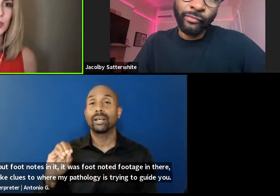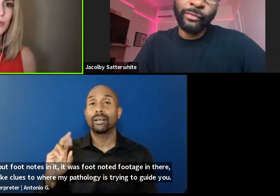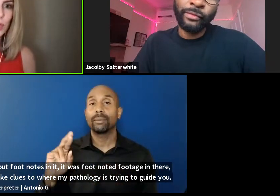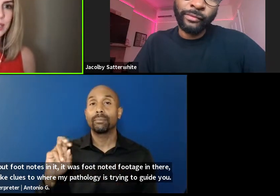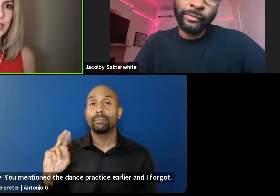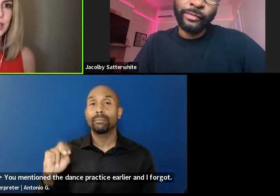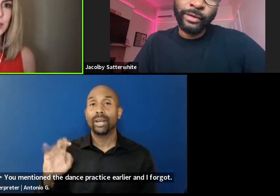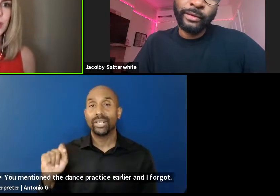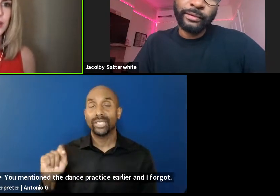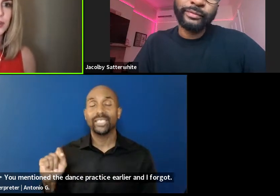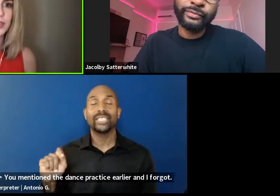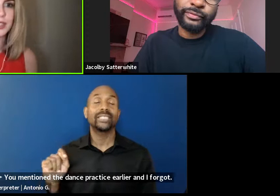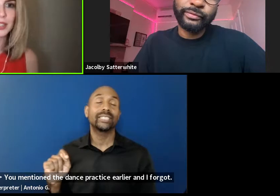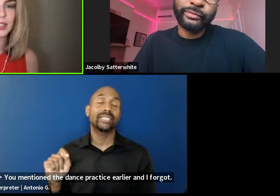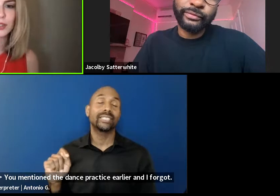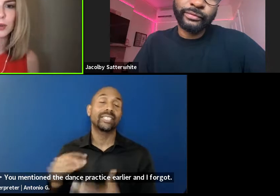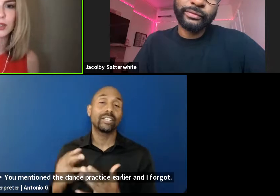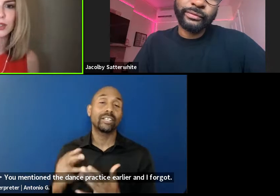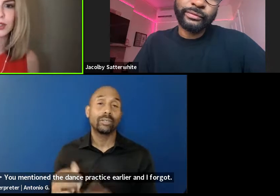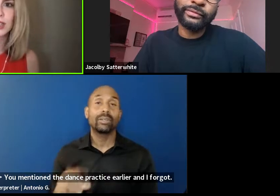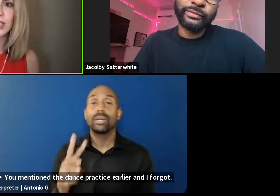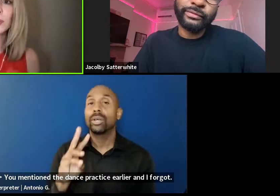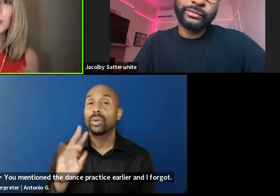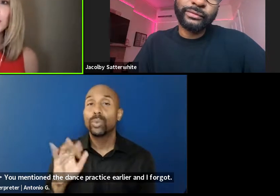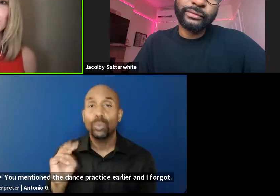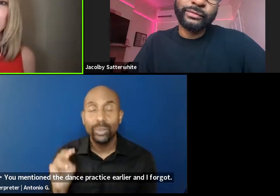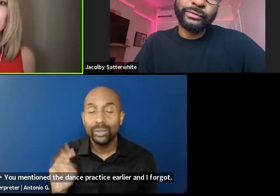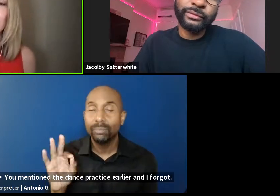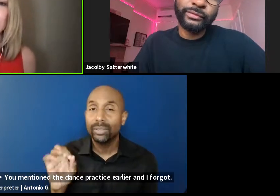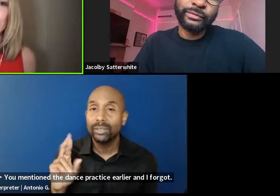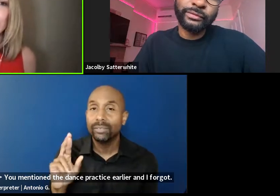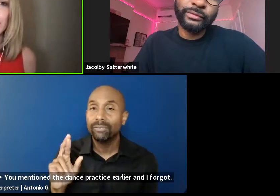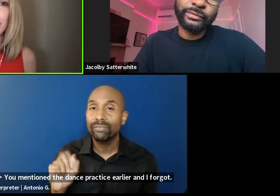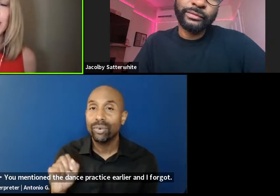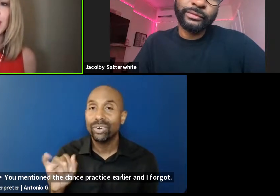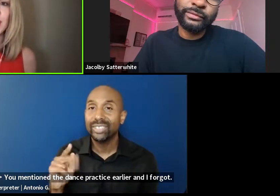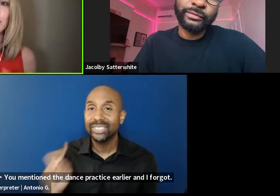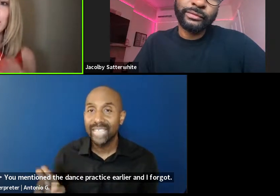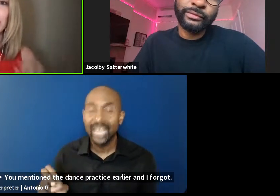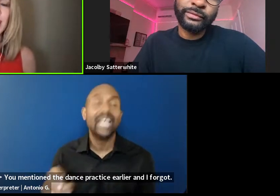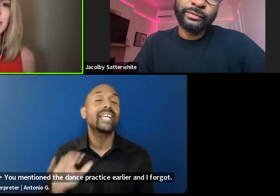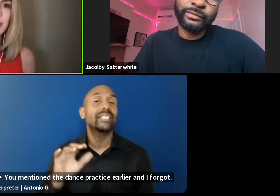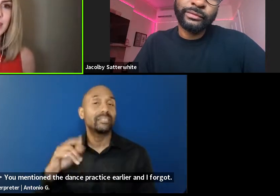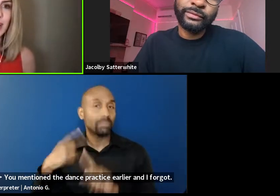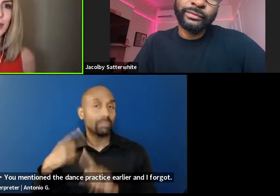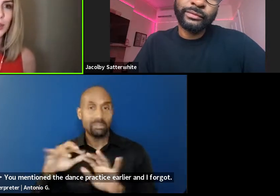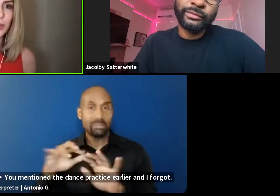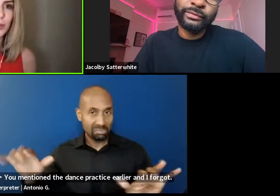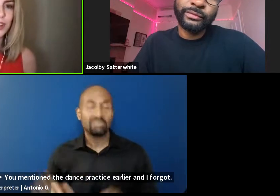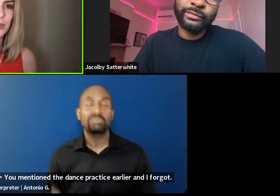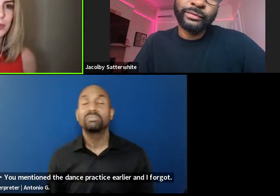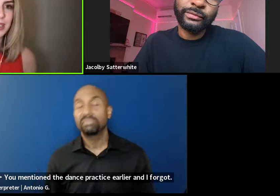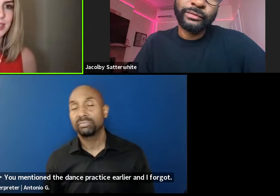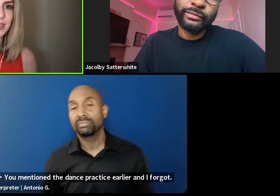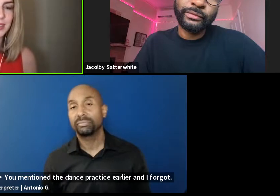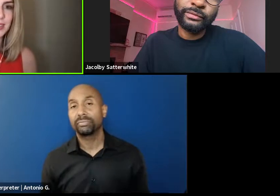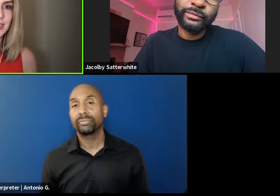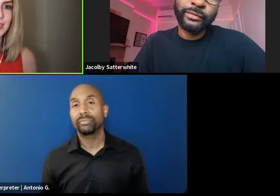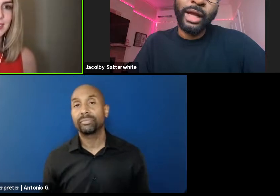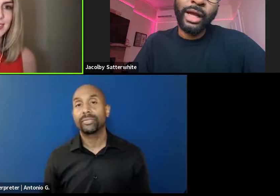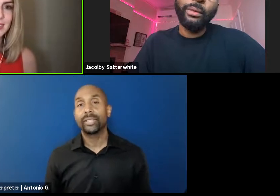choreographers like William Forsythe or Anna Teresa de Kiersmacher. So I wonder if you could talk a little bit about that kind of blend and how you developed